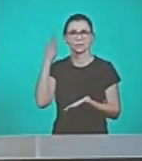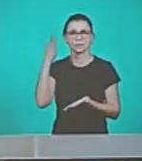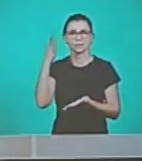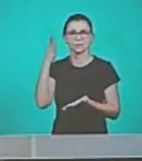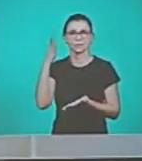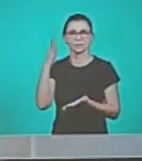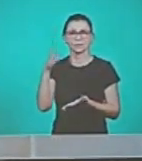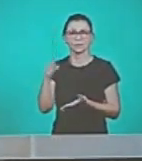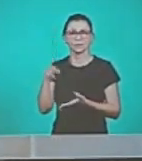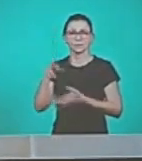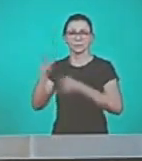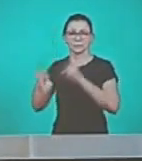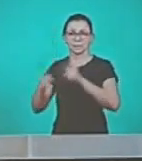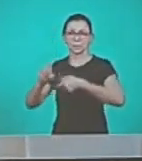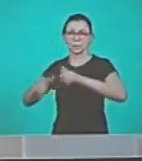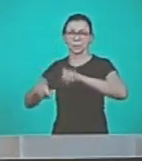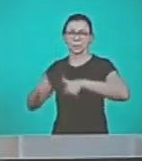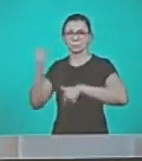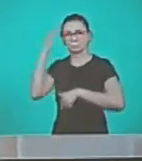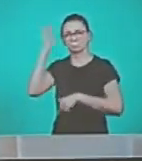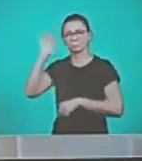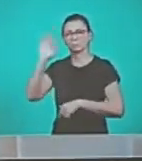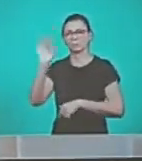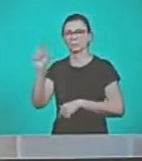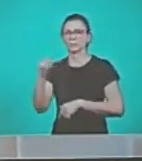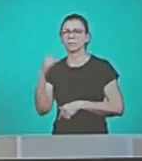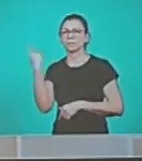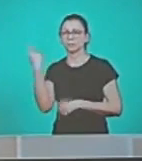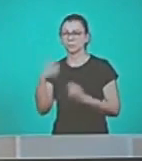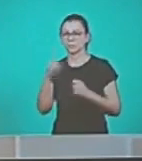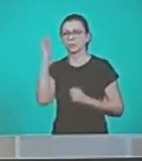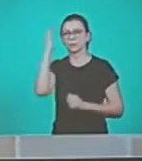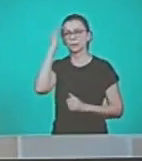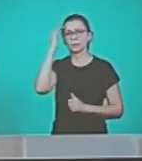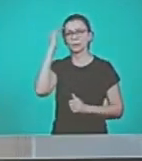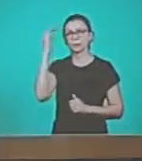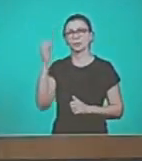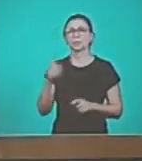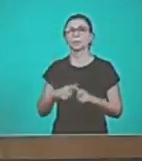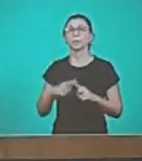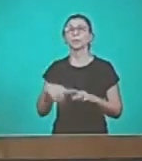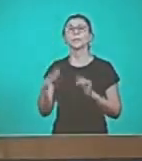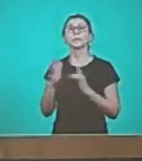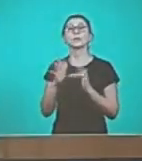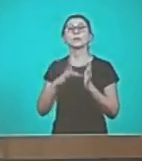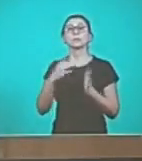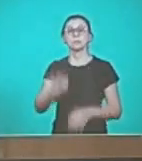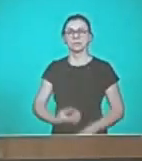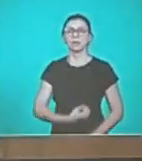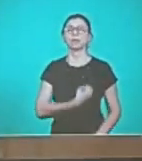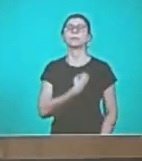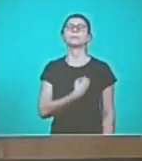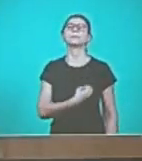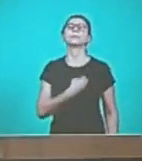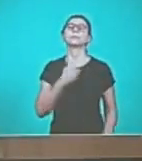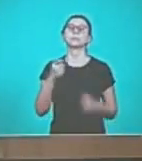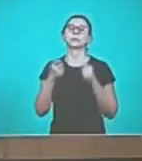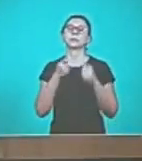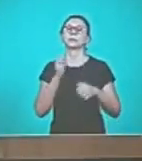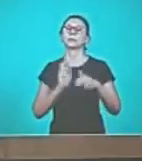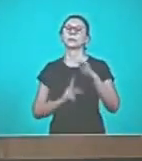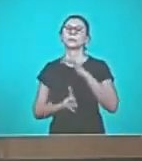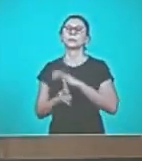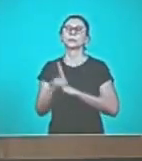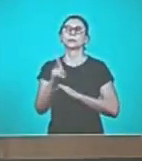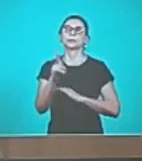They didn't understand. Israel did not understand this. But we need to understand because our high priest is alive and reigns